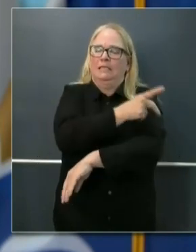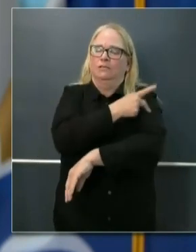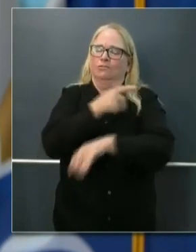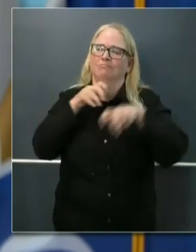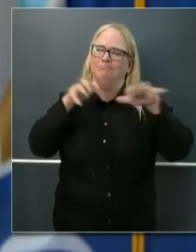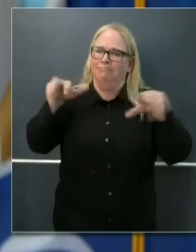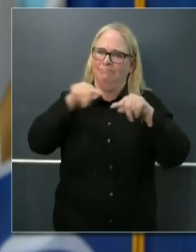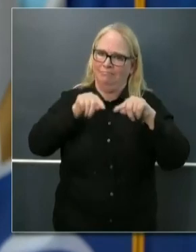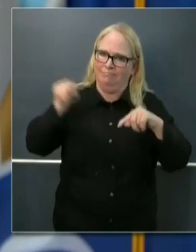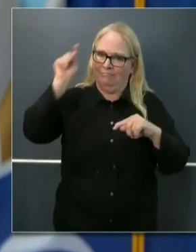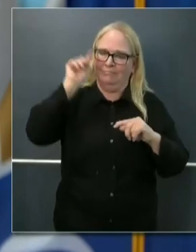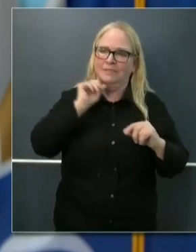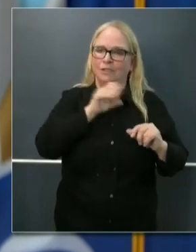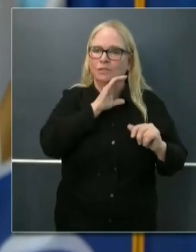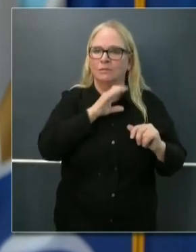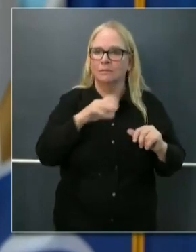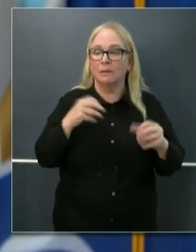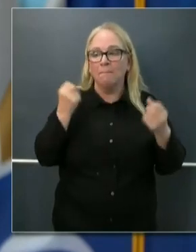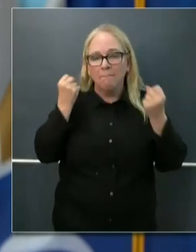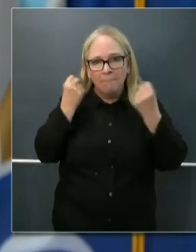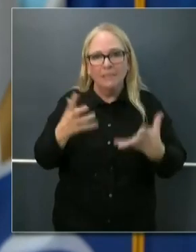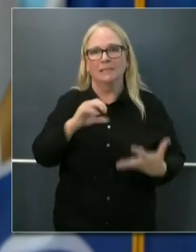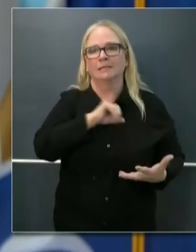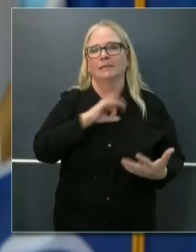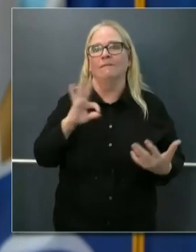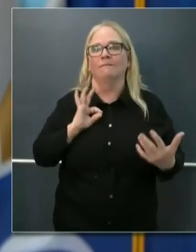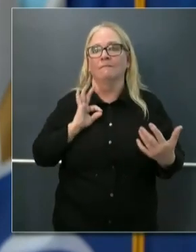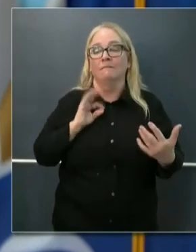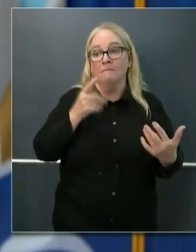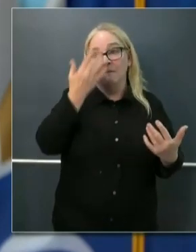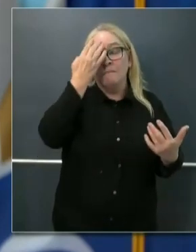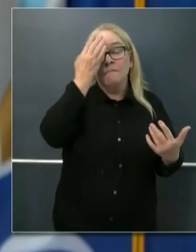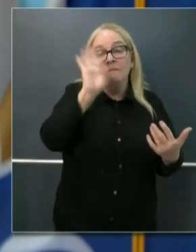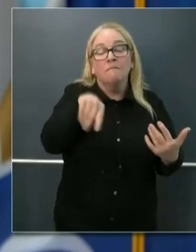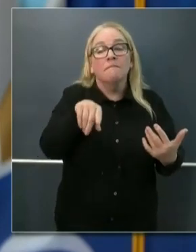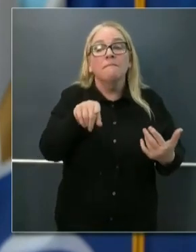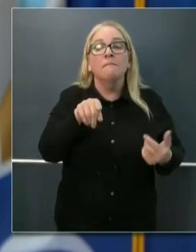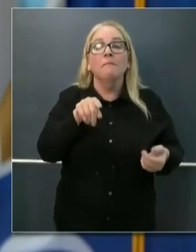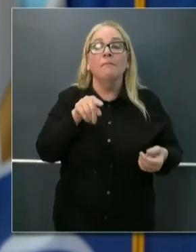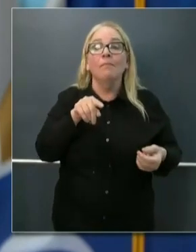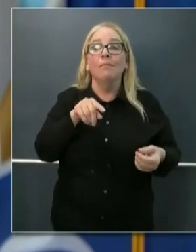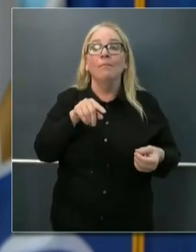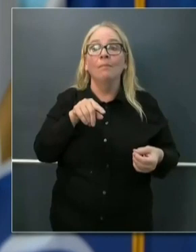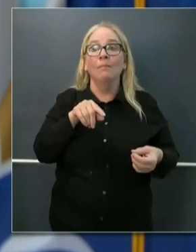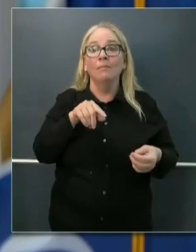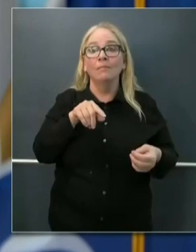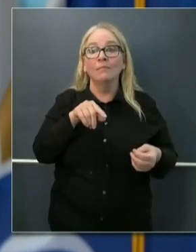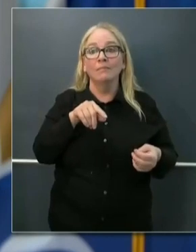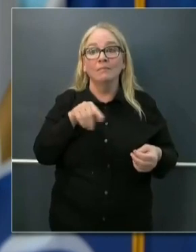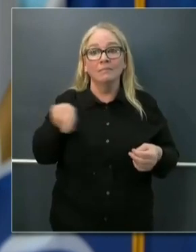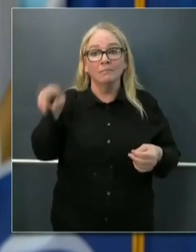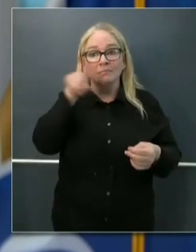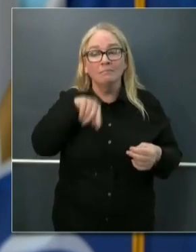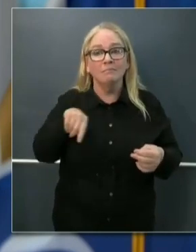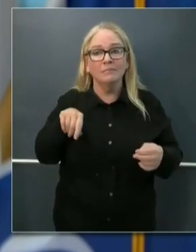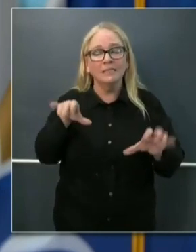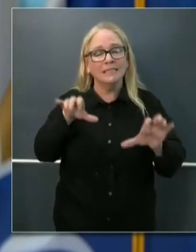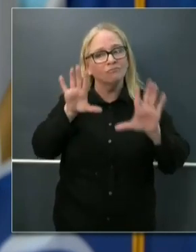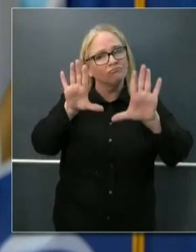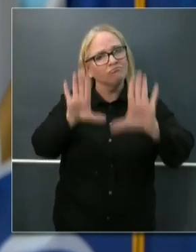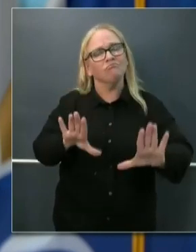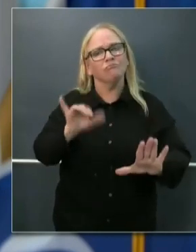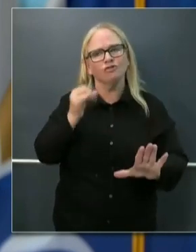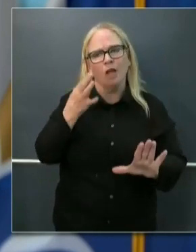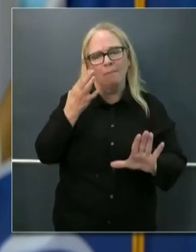of thousands of staff. As you know, and you have been doing some outstanding reporting in this space, we have